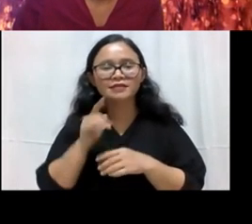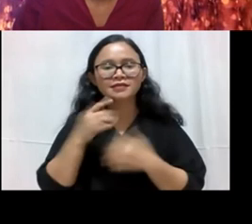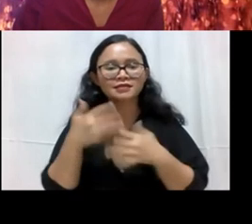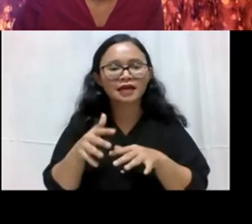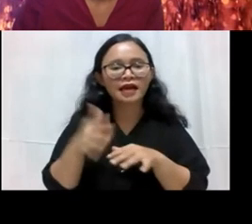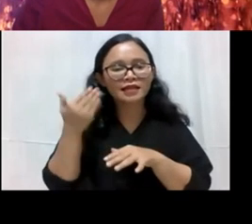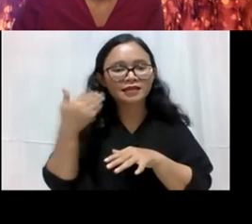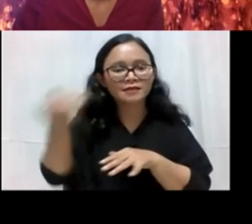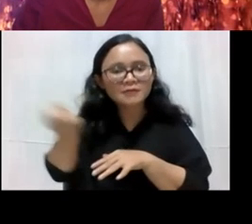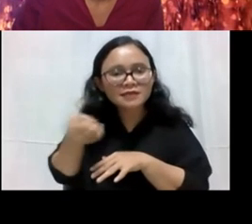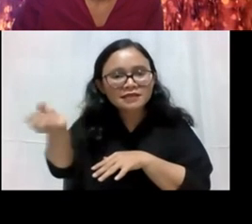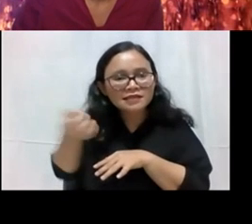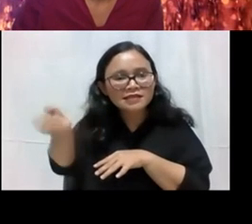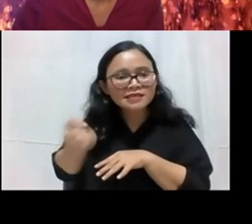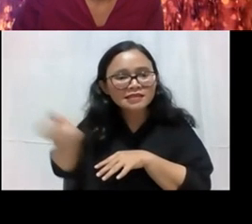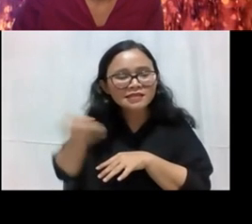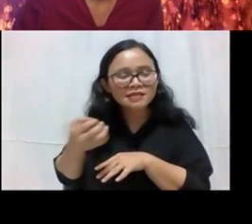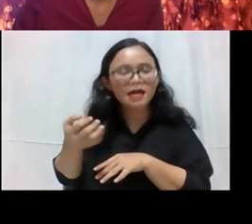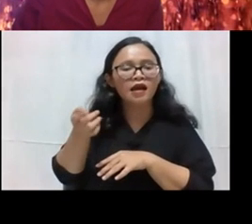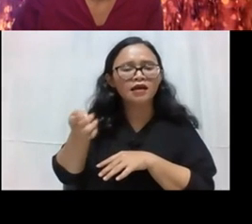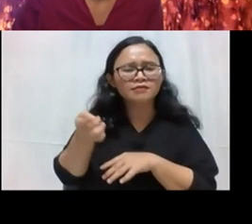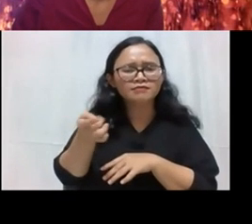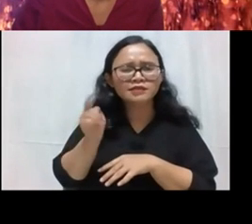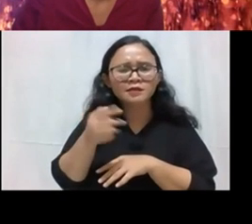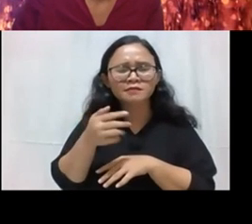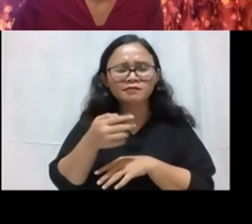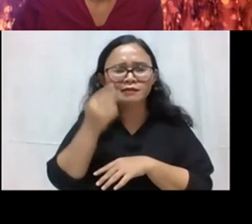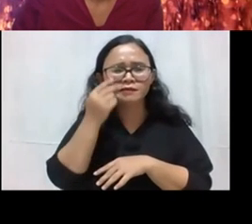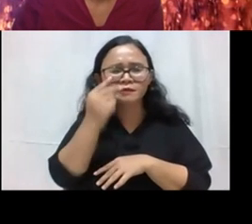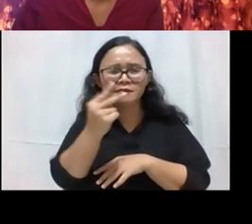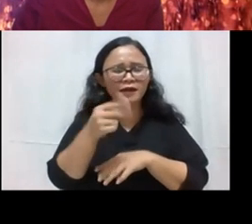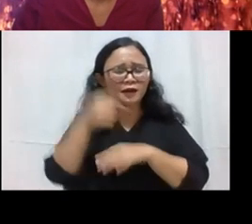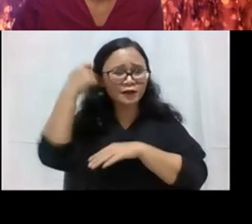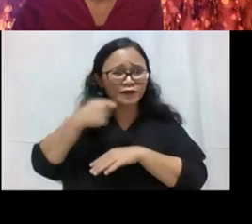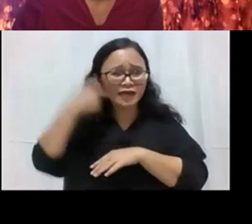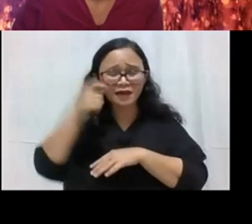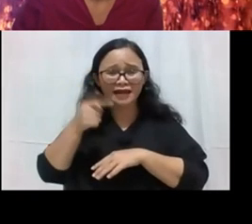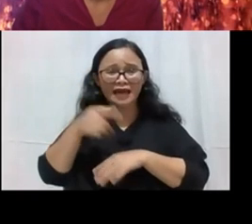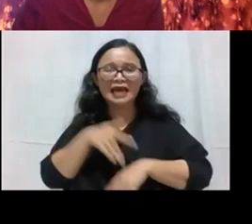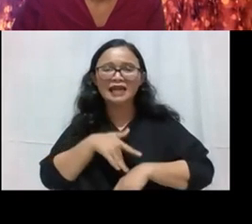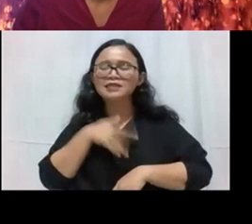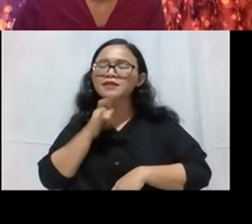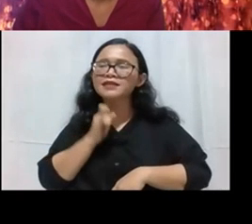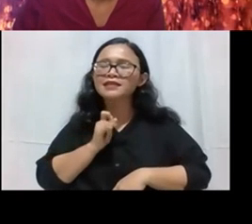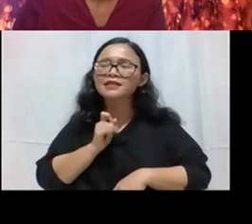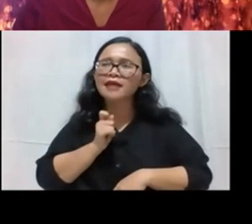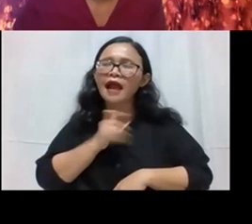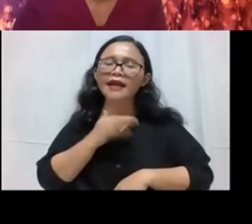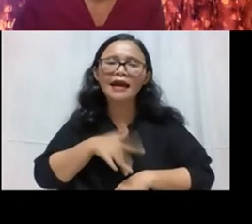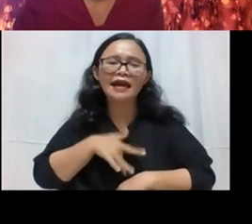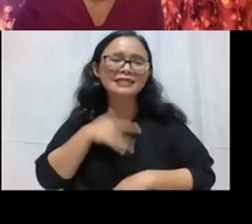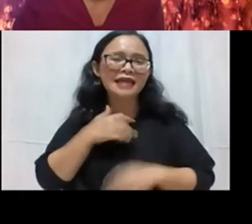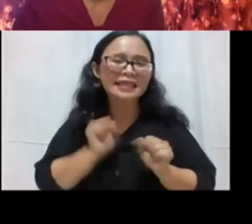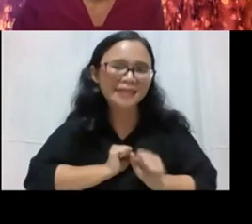one who save lives. And we see it from your film that it was really hard work. And I was just thinking